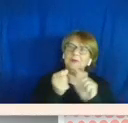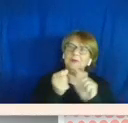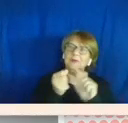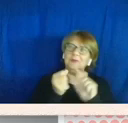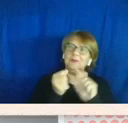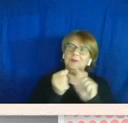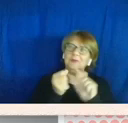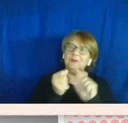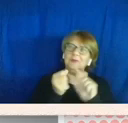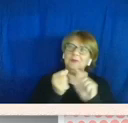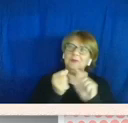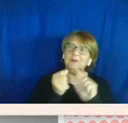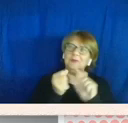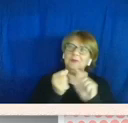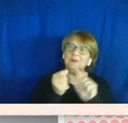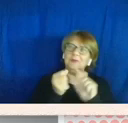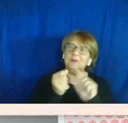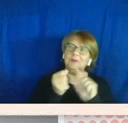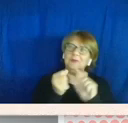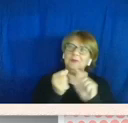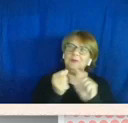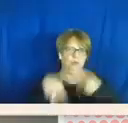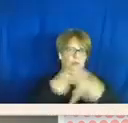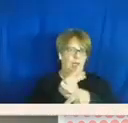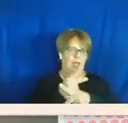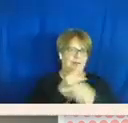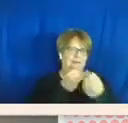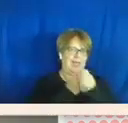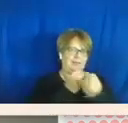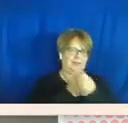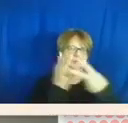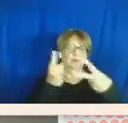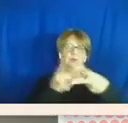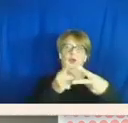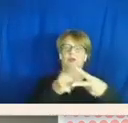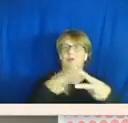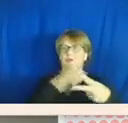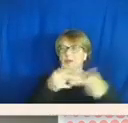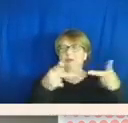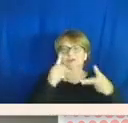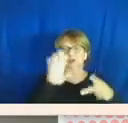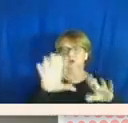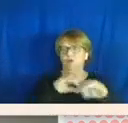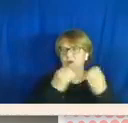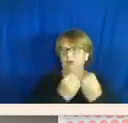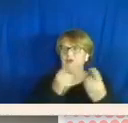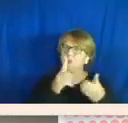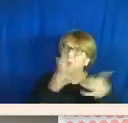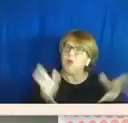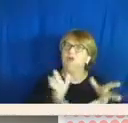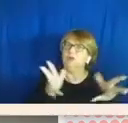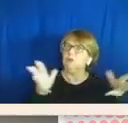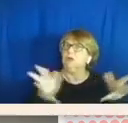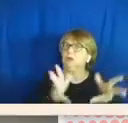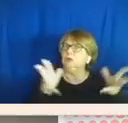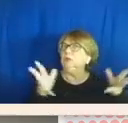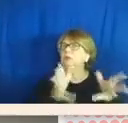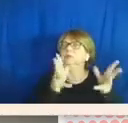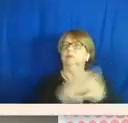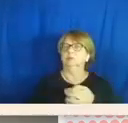advocacy. One is you have a position for your organization and you push it to the hilt.